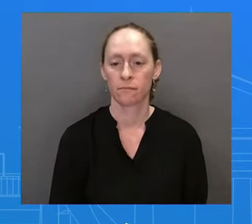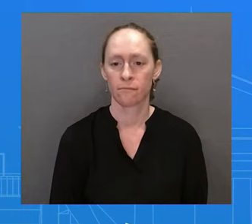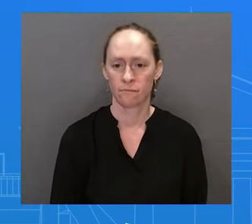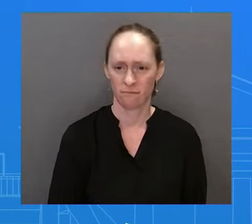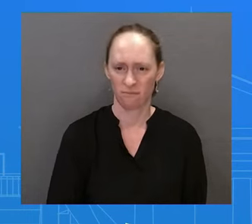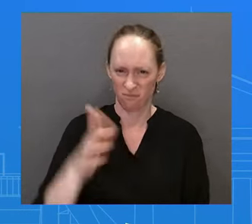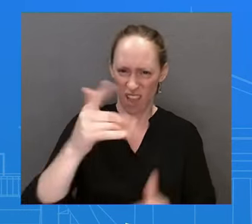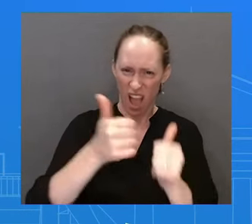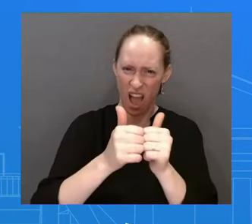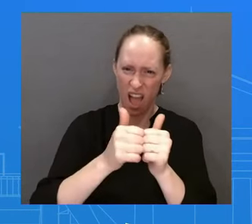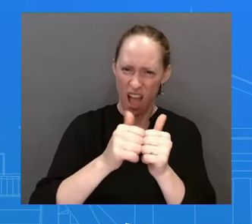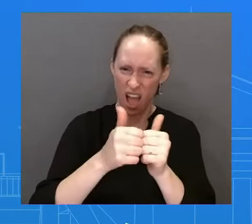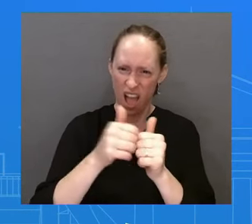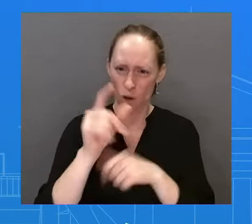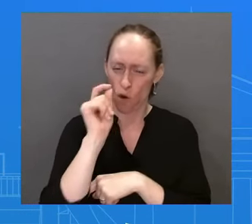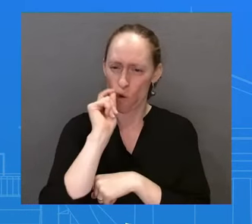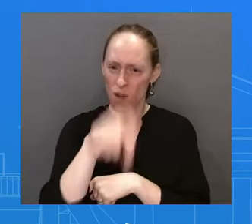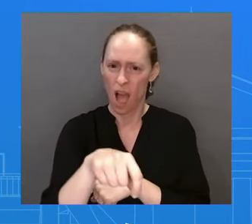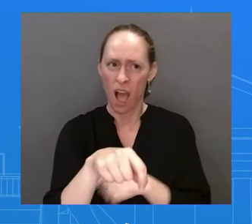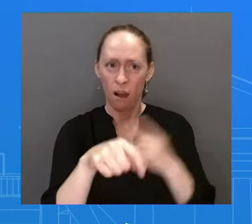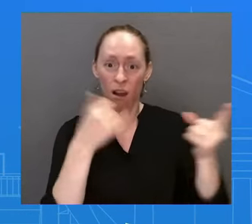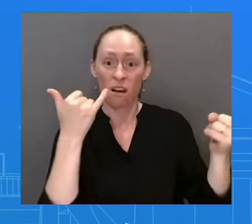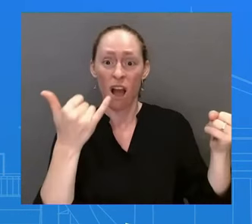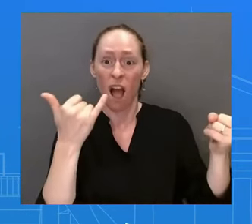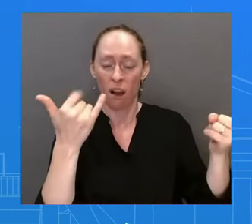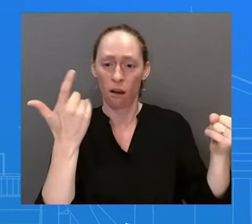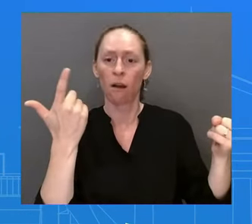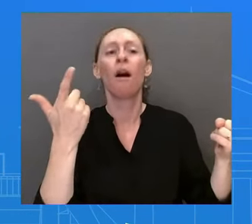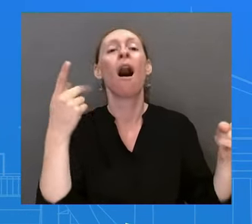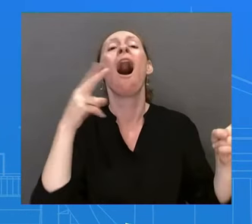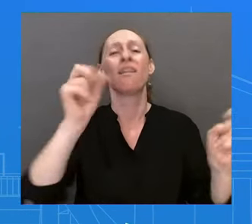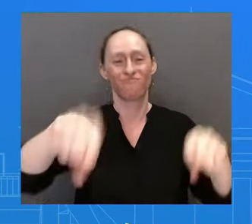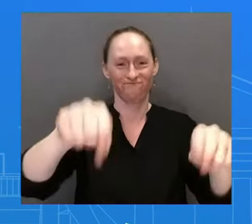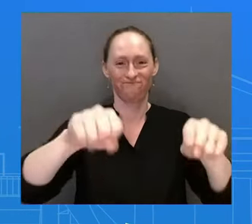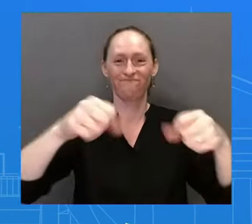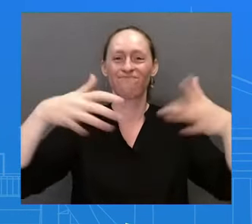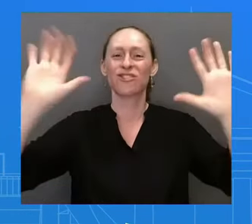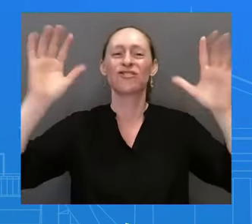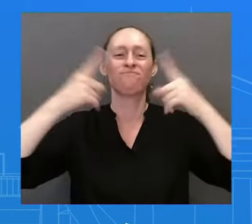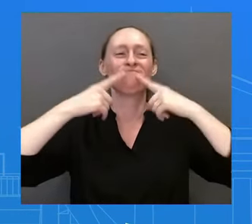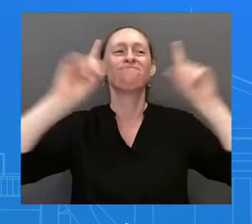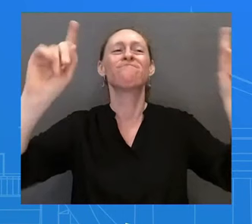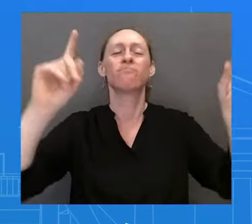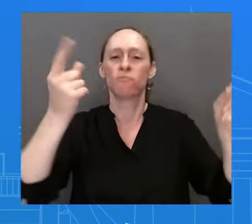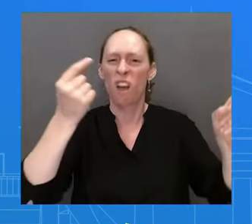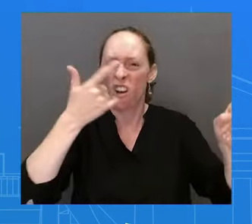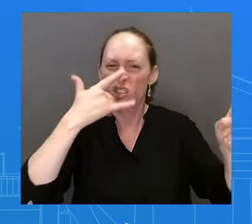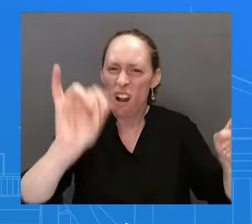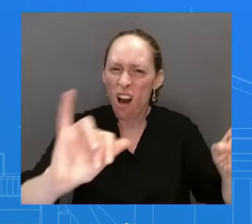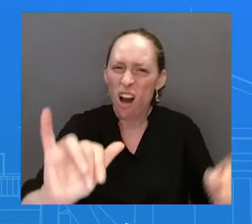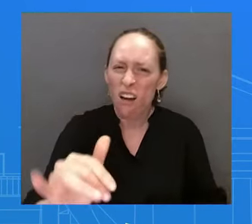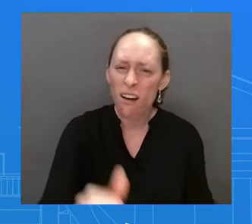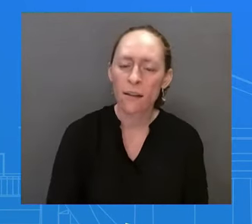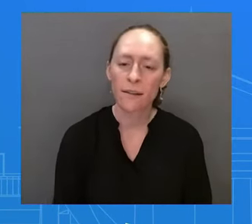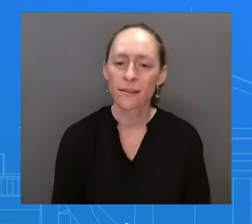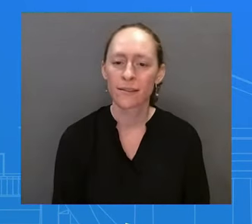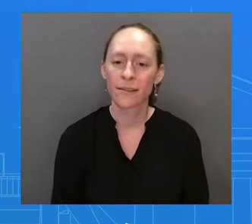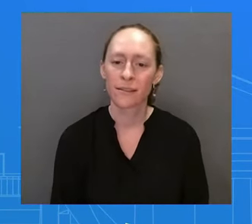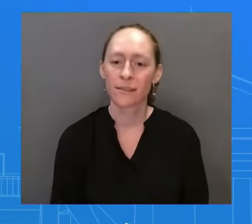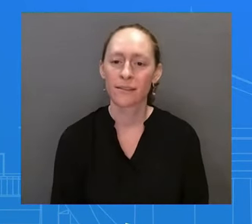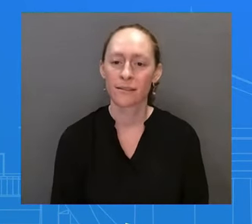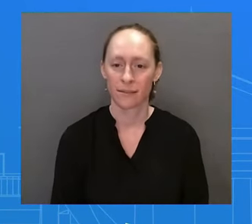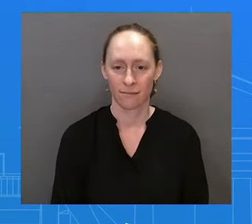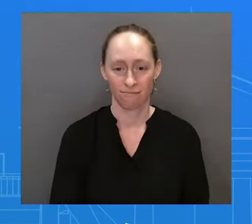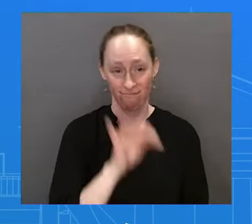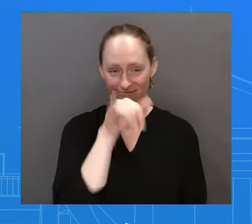Armed Forces, President Zelensky, to determine what his objectives are and what he wants to achieve. What we're focused on, what